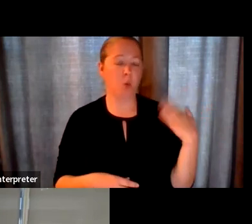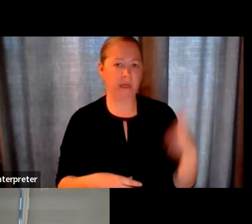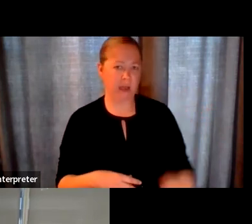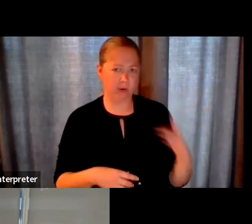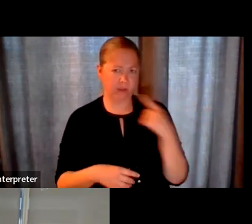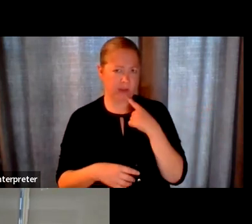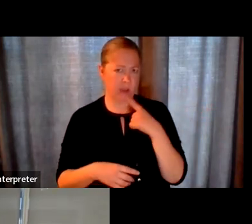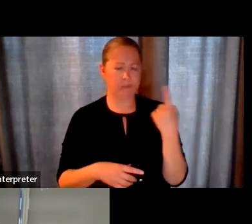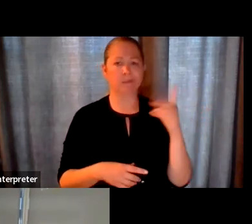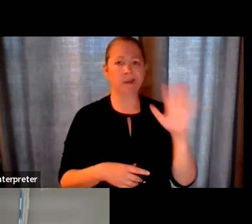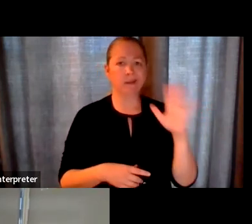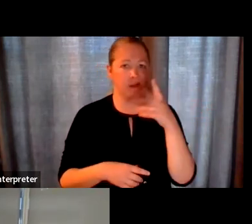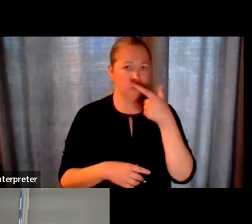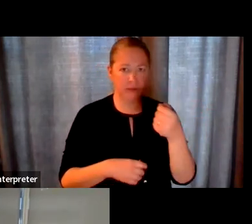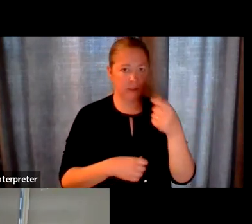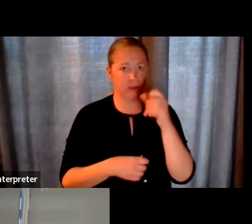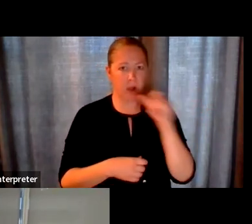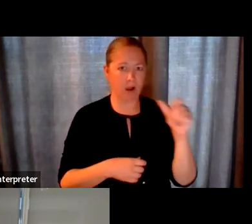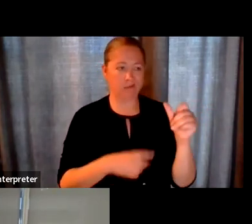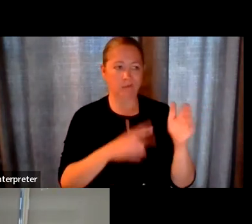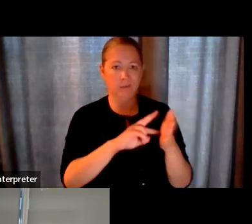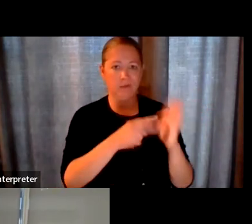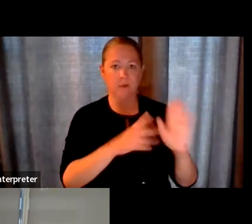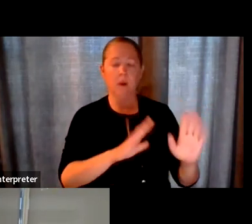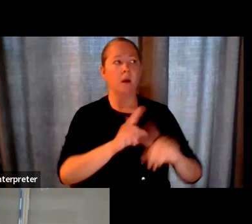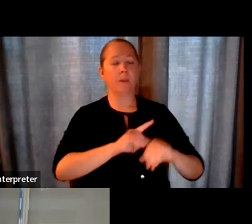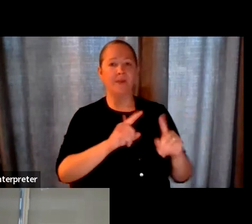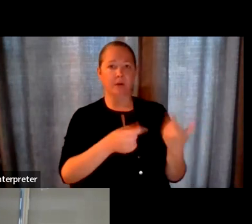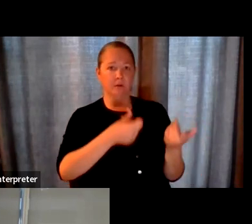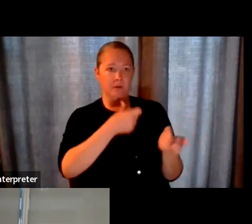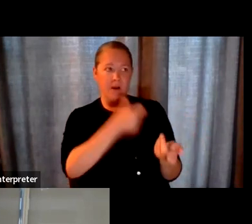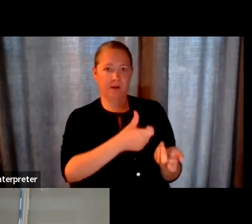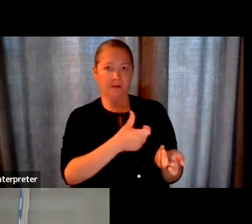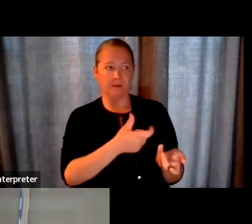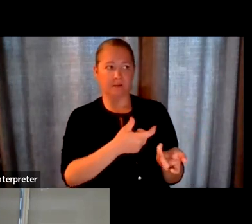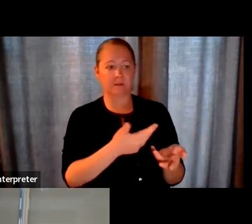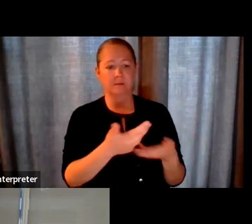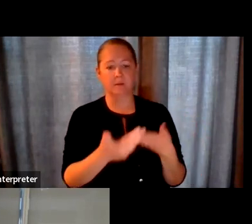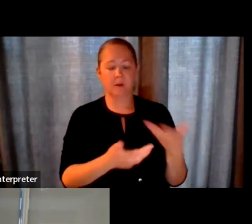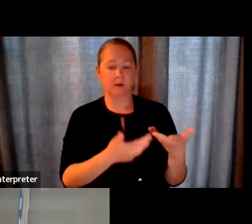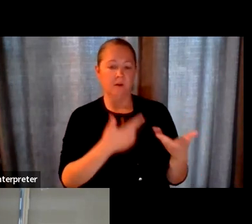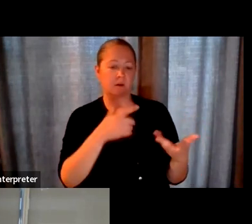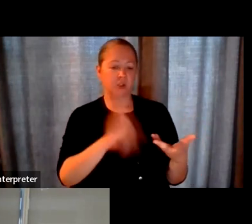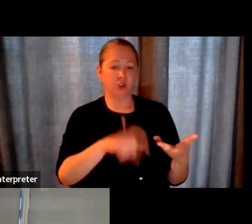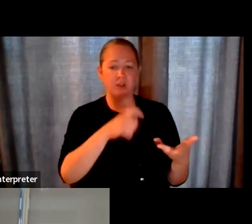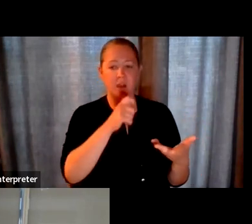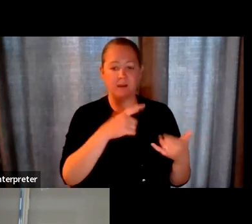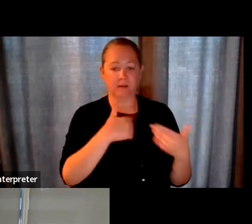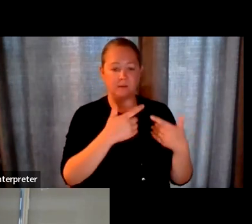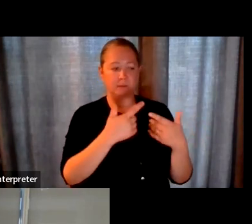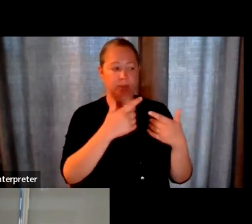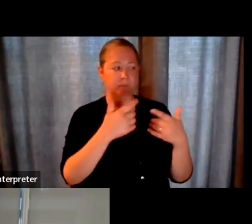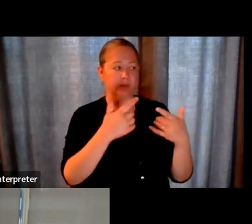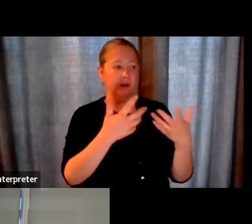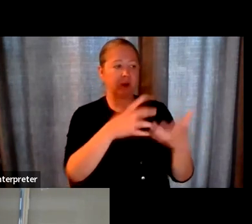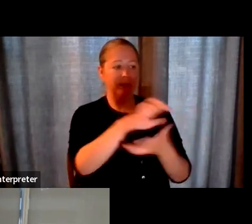are non-existent, but simply that they're not absolute when he is serving as a coach and when he is supervising students, when